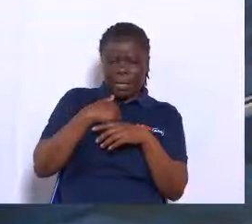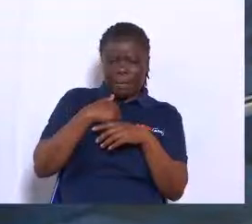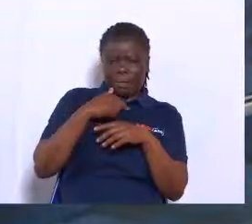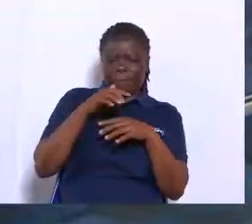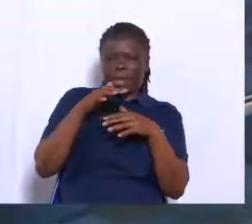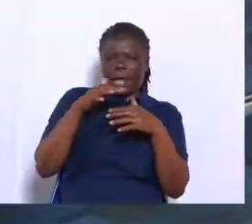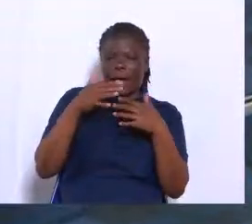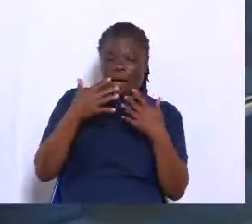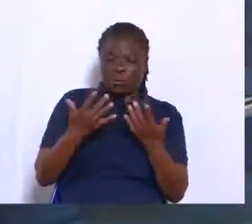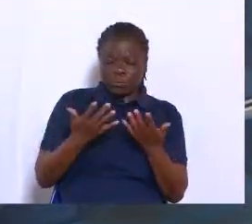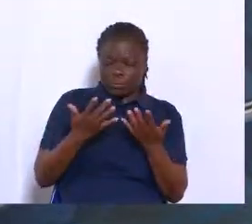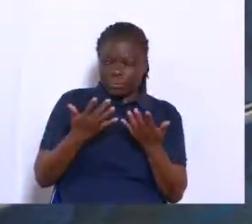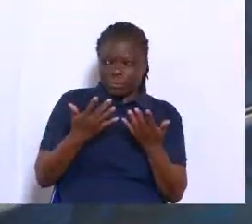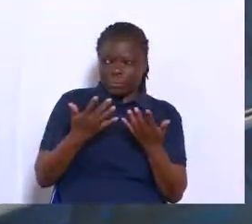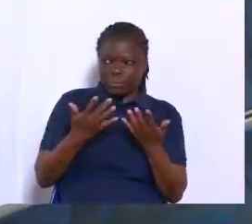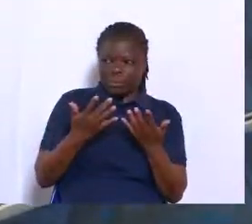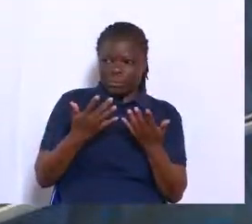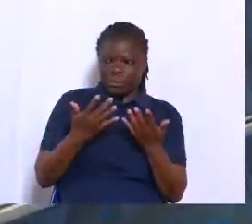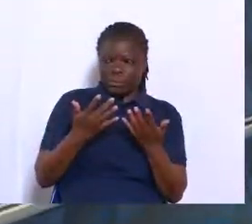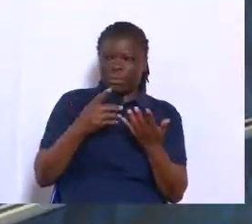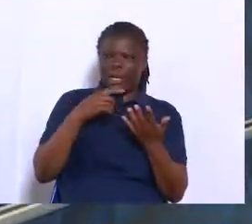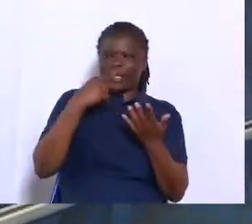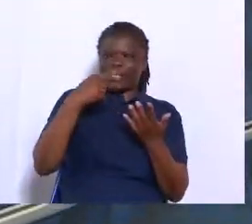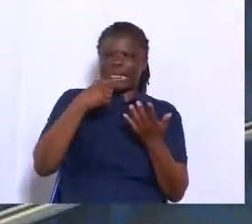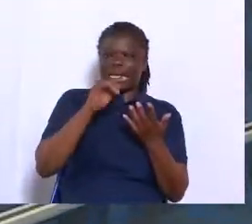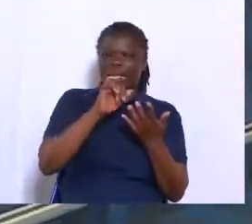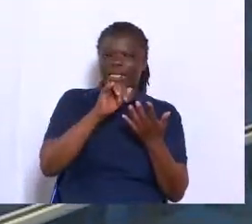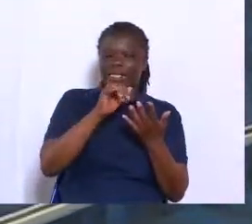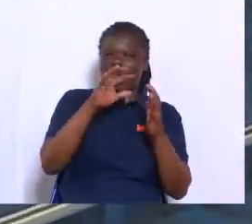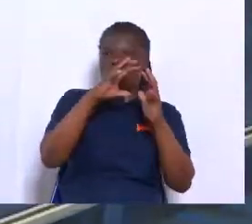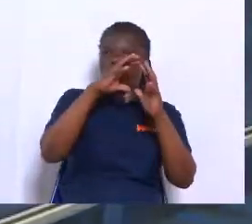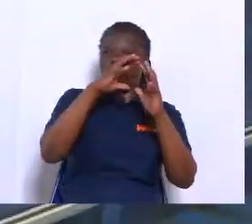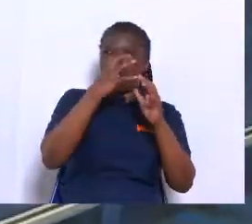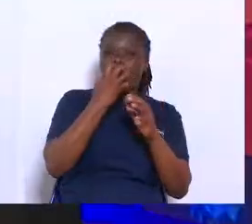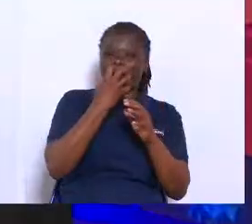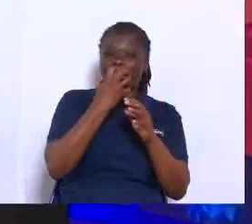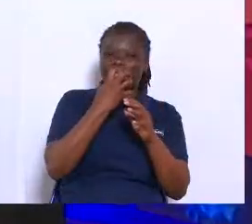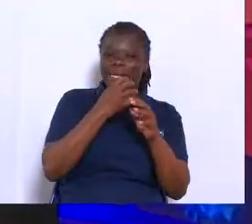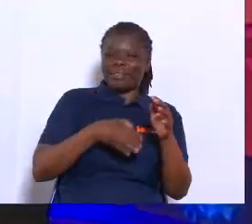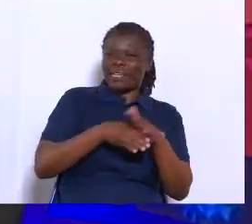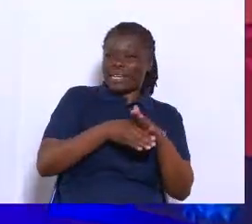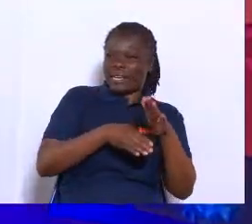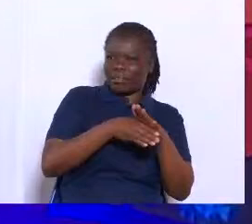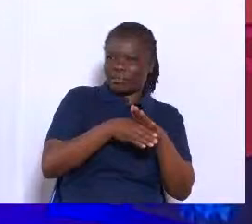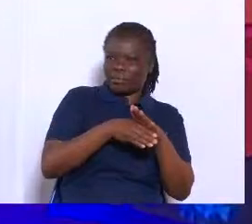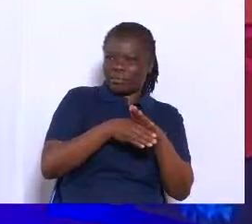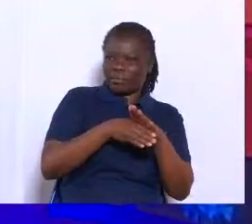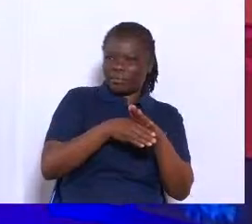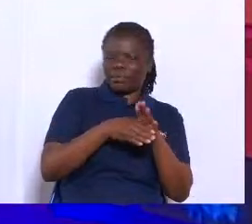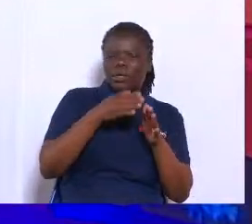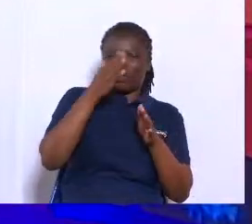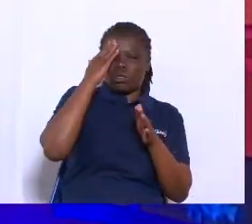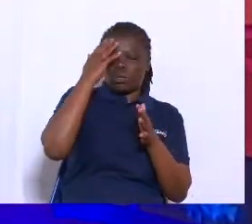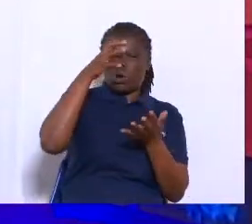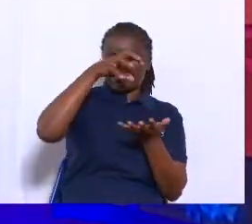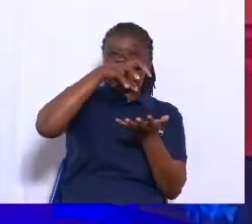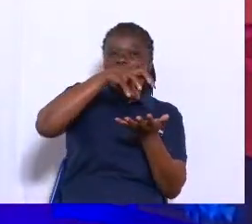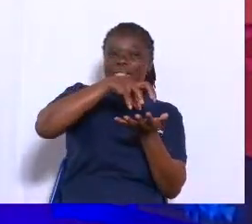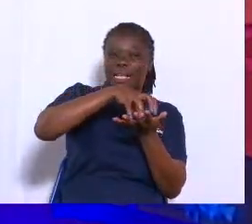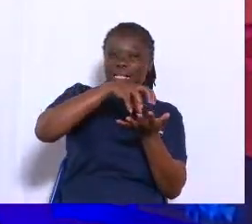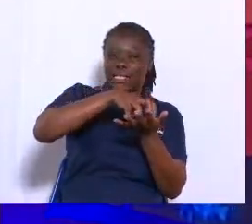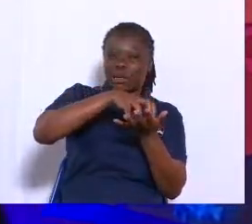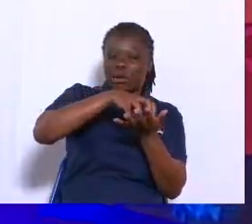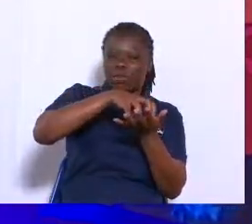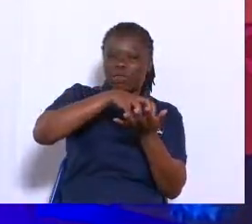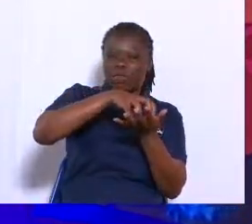picking. You say, "Pastor, orange picking, what's that about?" You know, in the state of Florida,